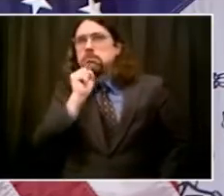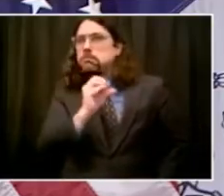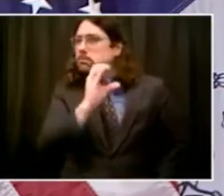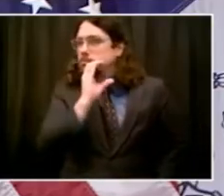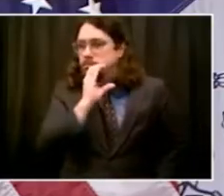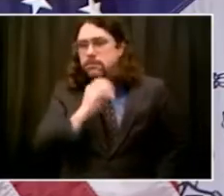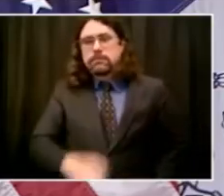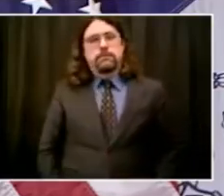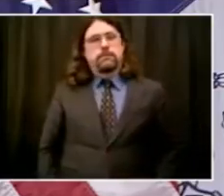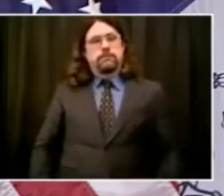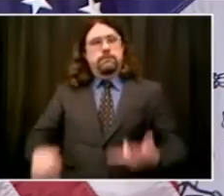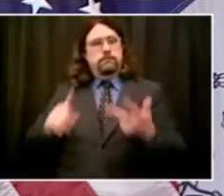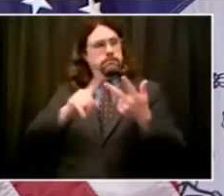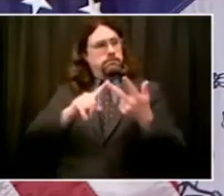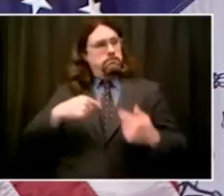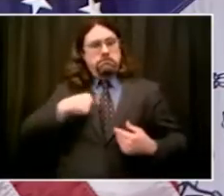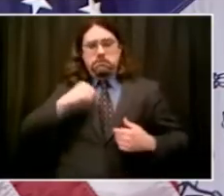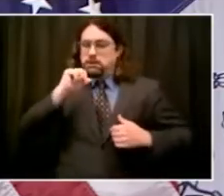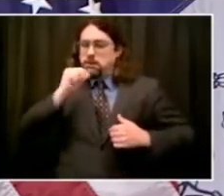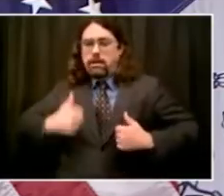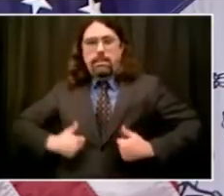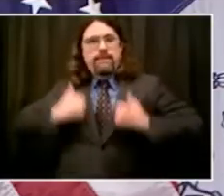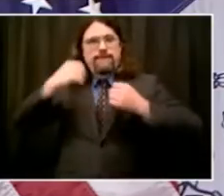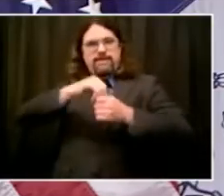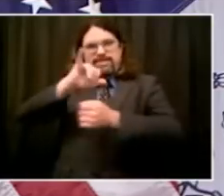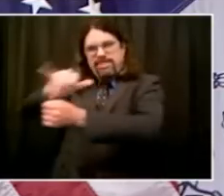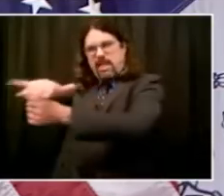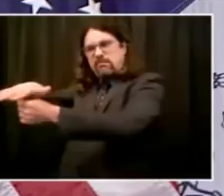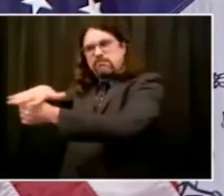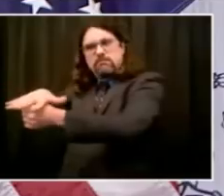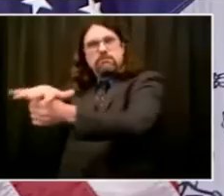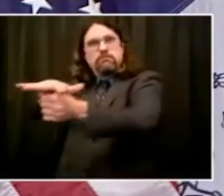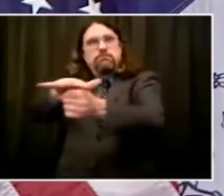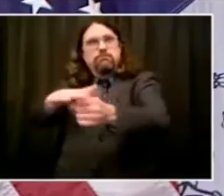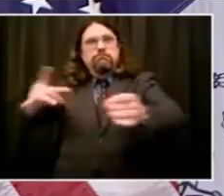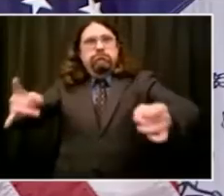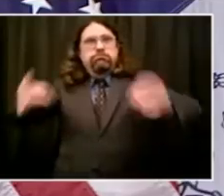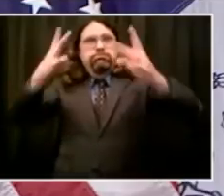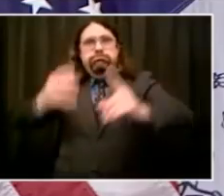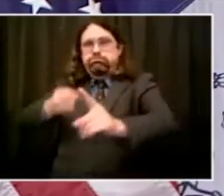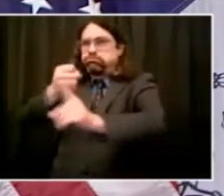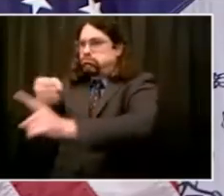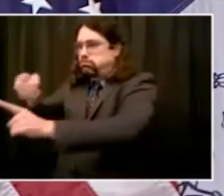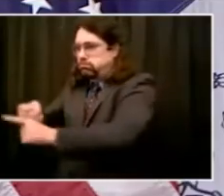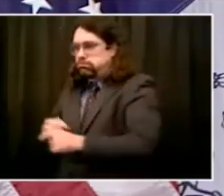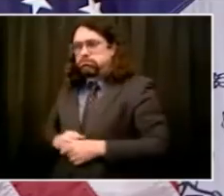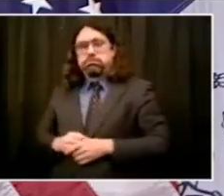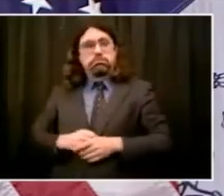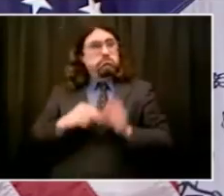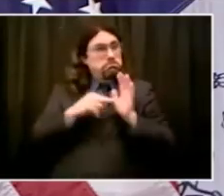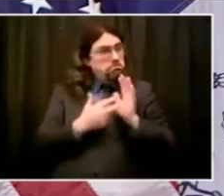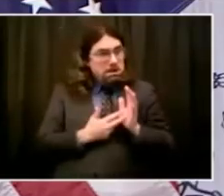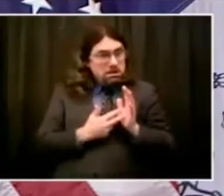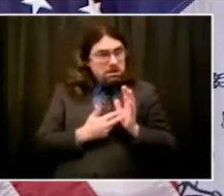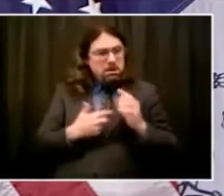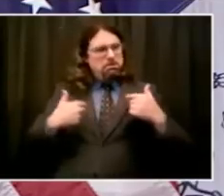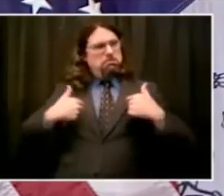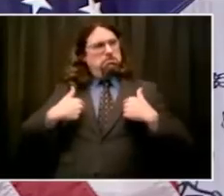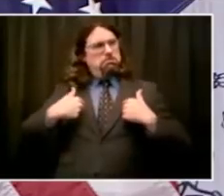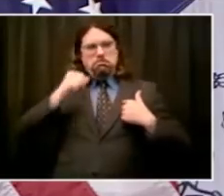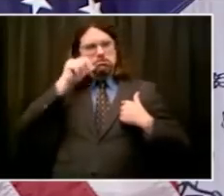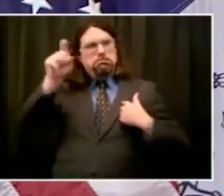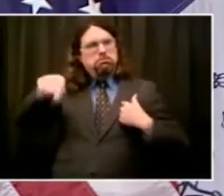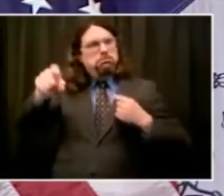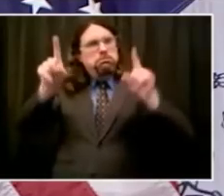know, that's a different discussion. But I think we still have a sense of prioritization that matters here. Dr. Barbeau, please jump in.